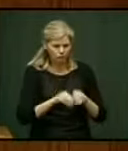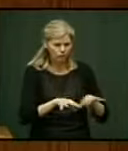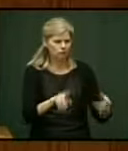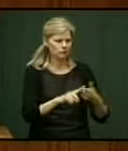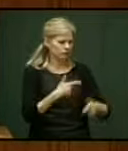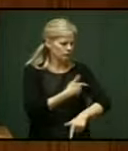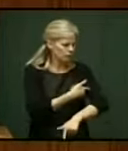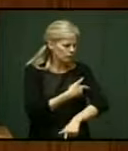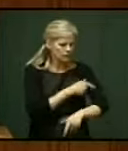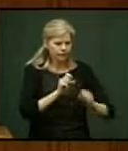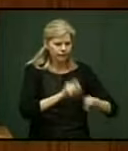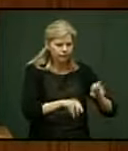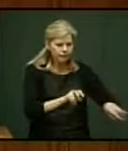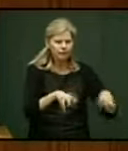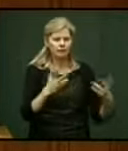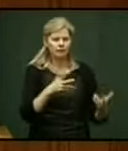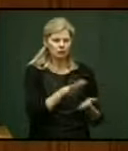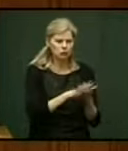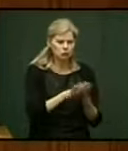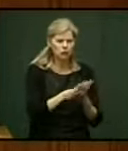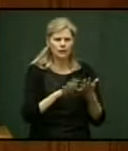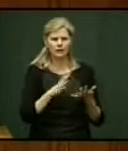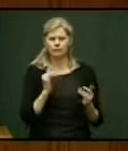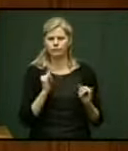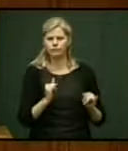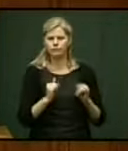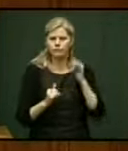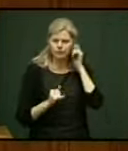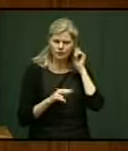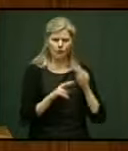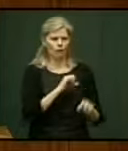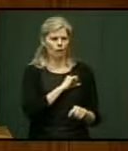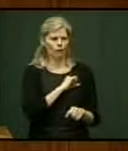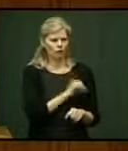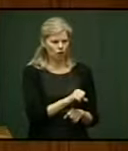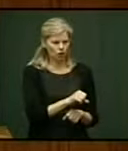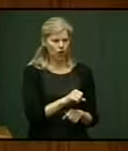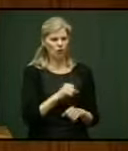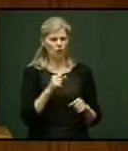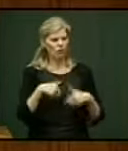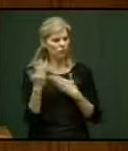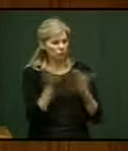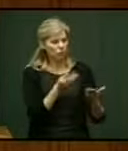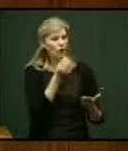went home to our safe, quiet neighborhood, where it was easy for me to read, study, and achieve.